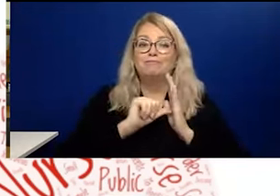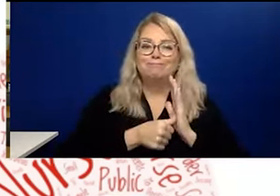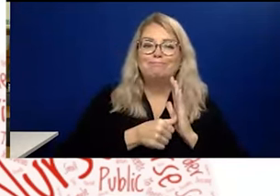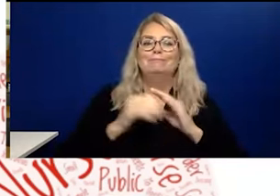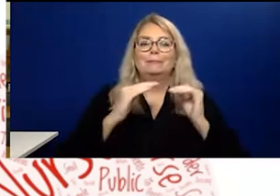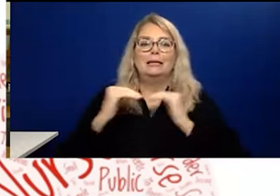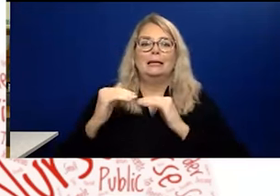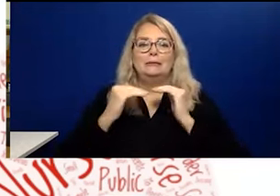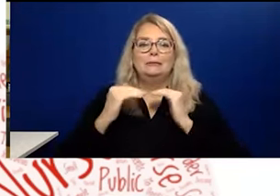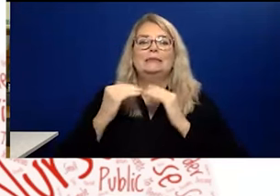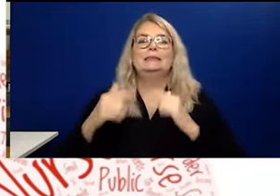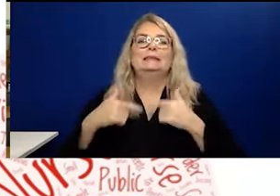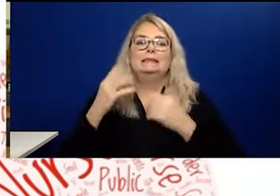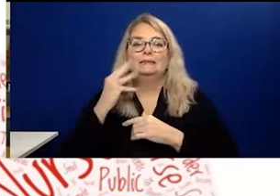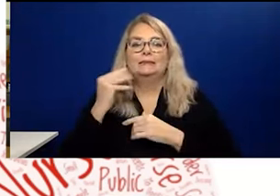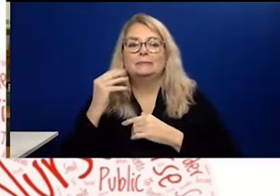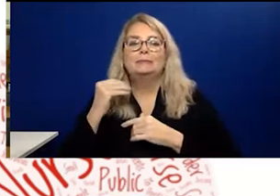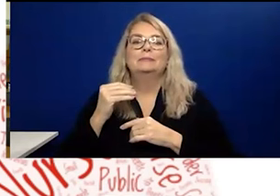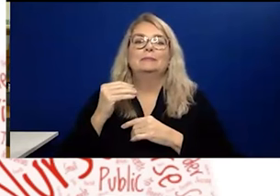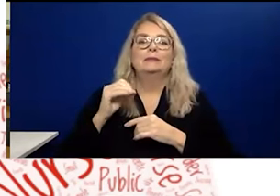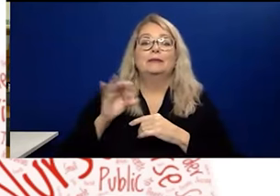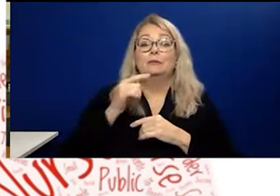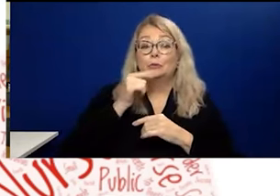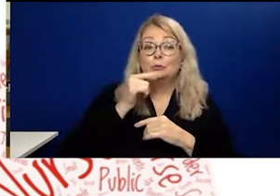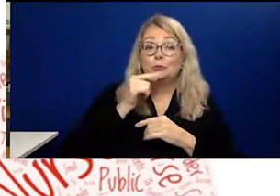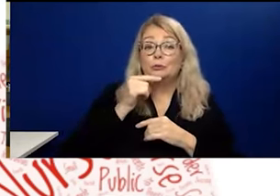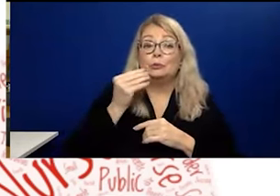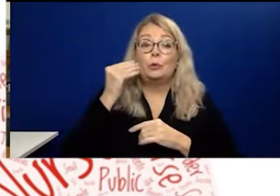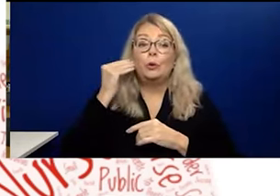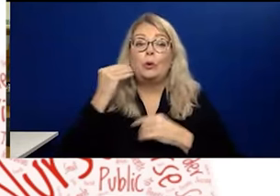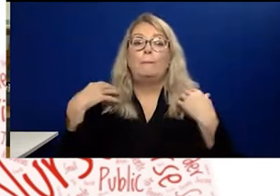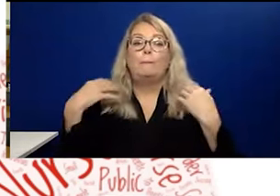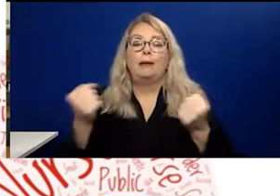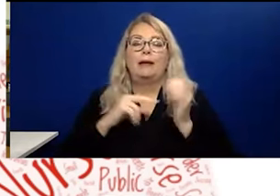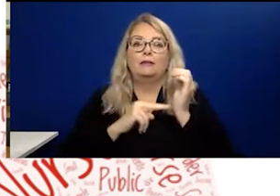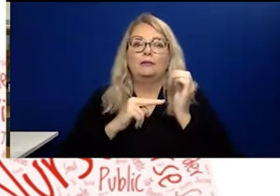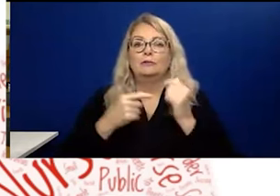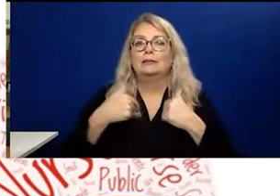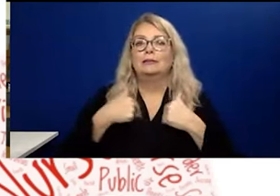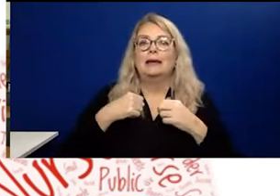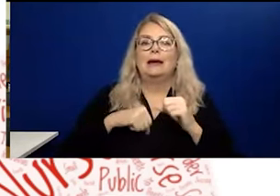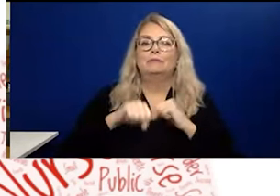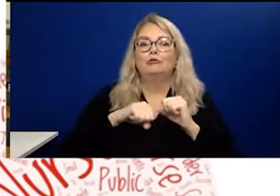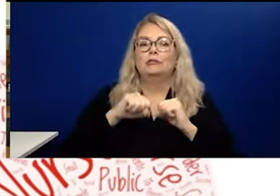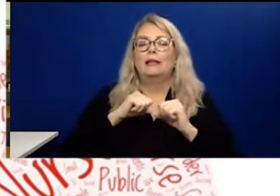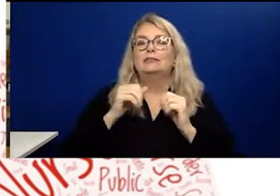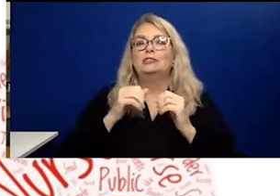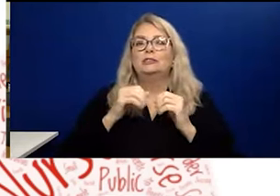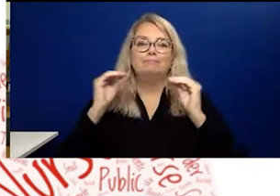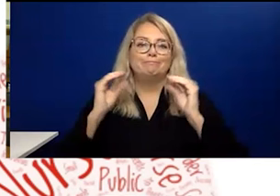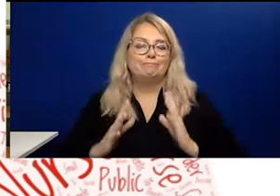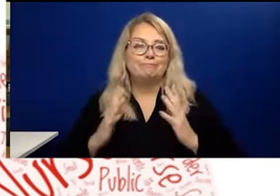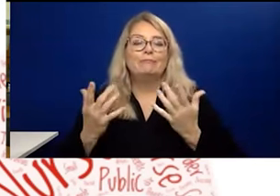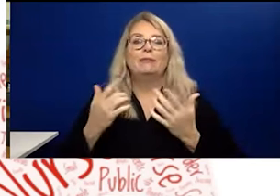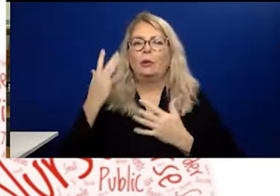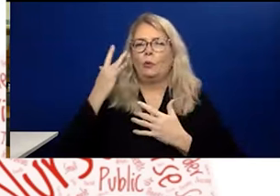Nurses. I'm a sociology instructor, and I'll talk more about why my interest in this topic and how we can